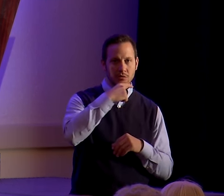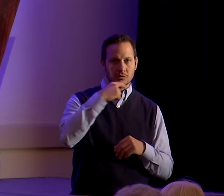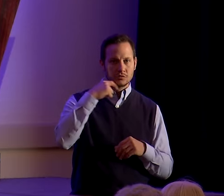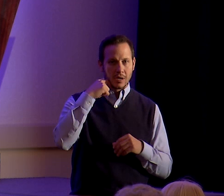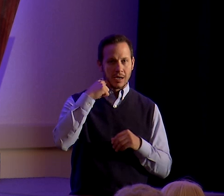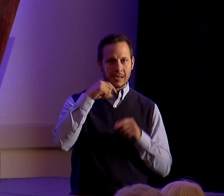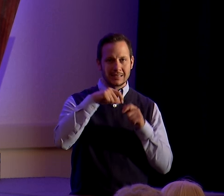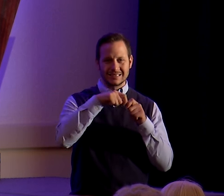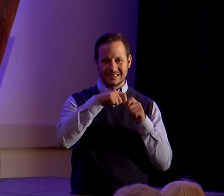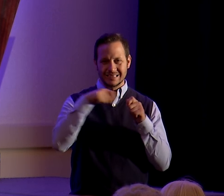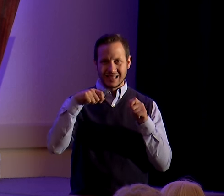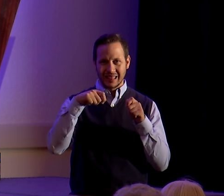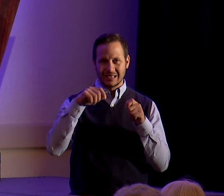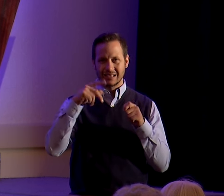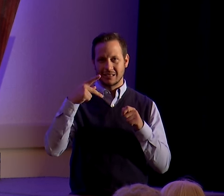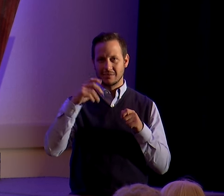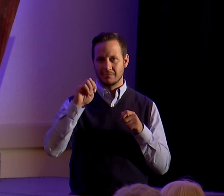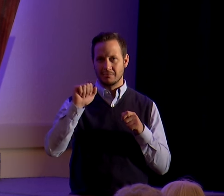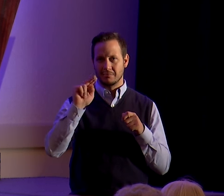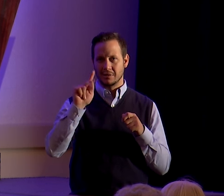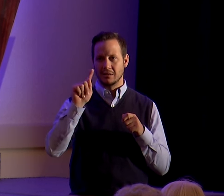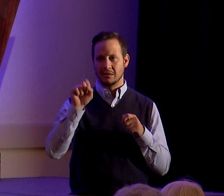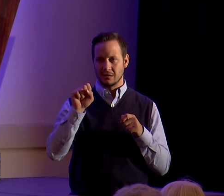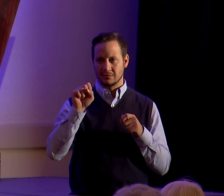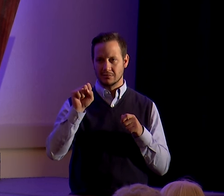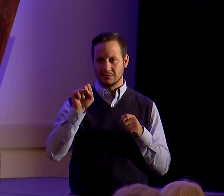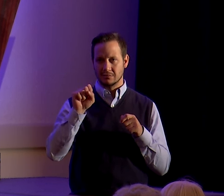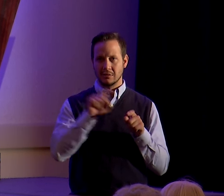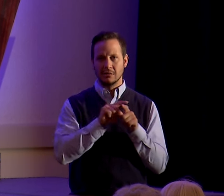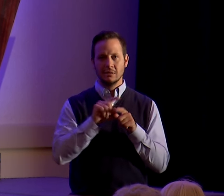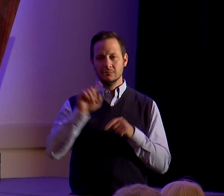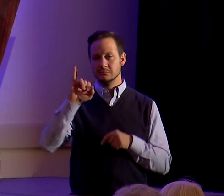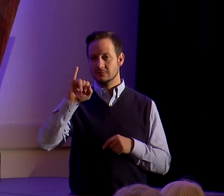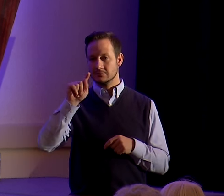seal's penis, right? Tiger bones, okay?